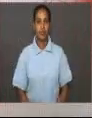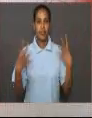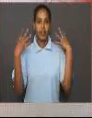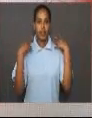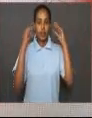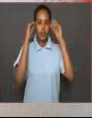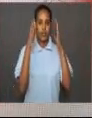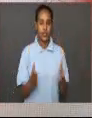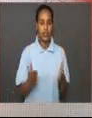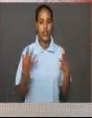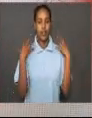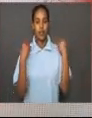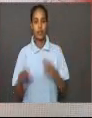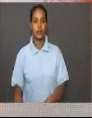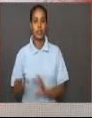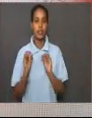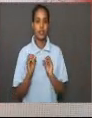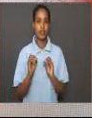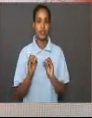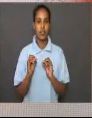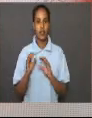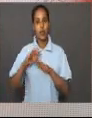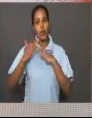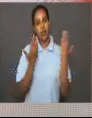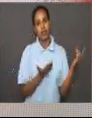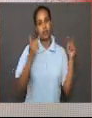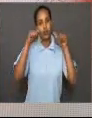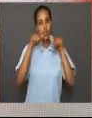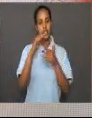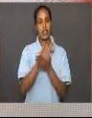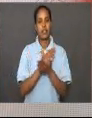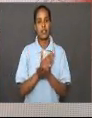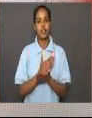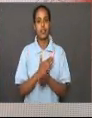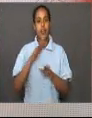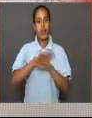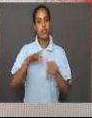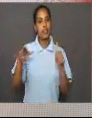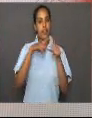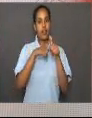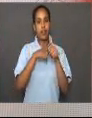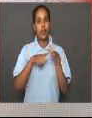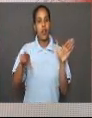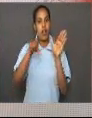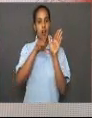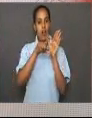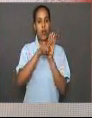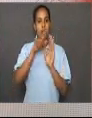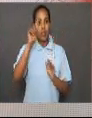Hello, teacher. Hello, students. Welcome to today's lesson on the first law